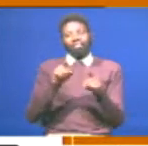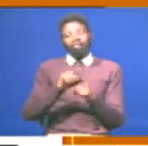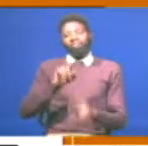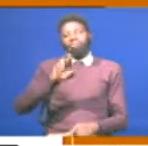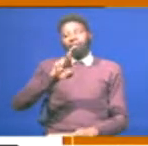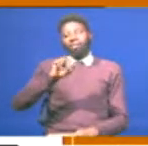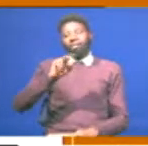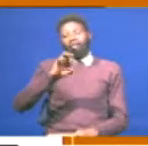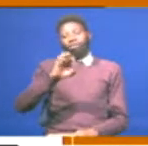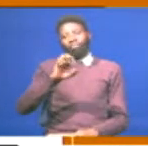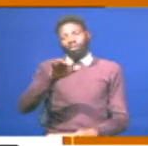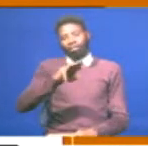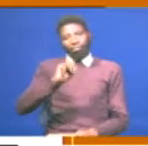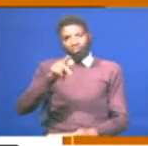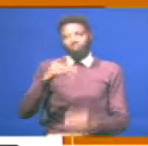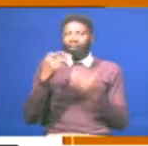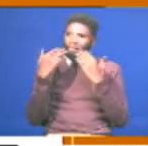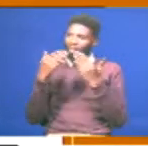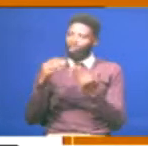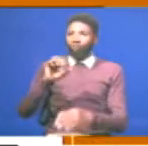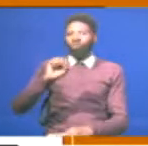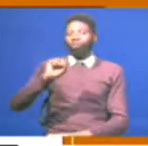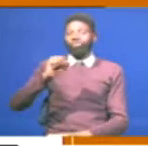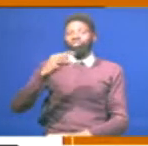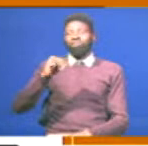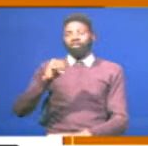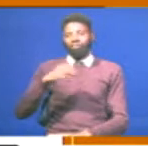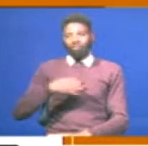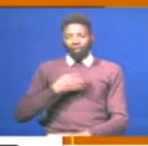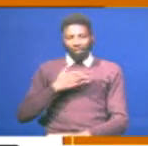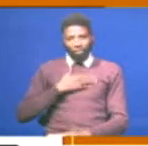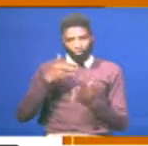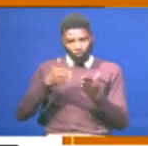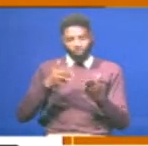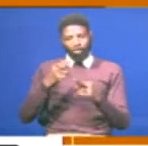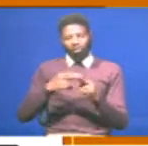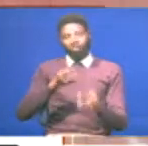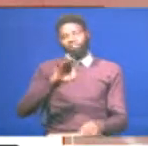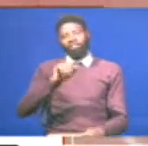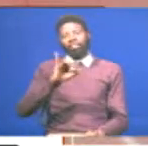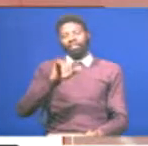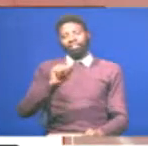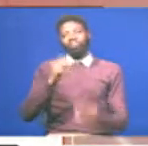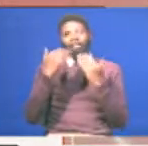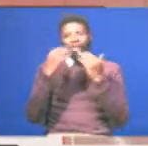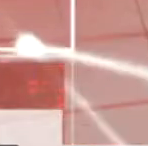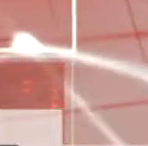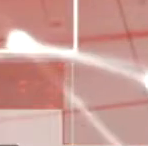Ochuodho, for being our guest today. I am Fayaz Qureshi. Thank you for watching.